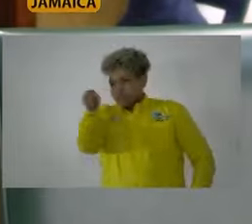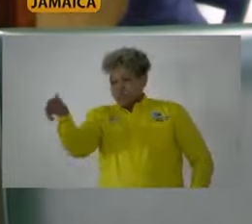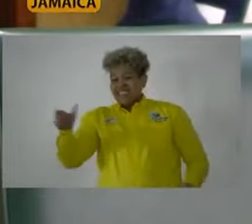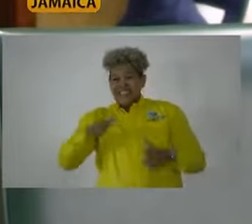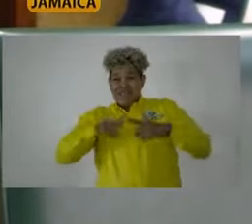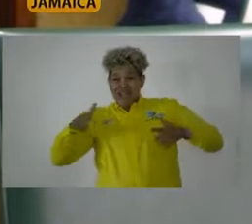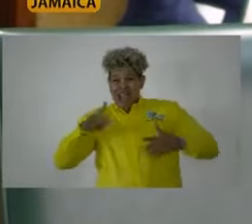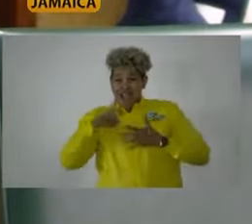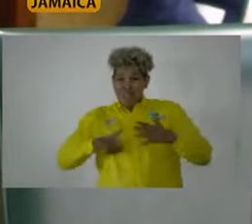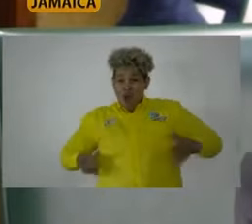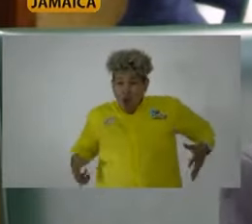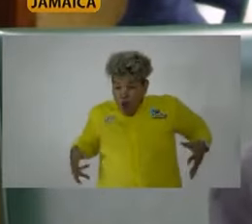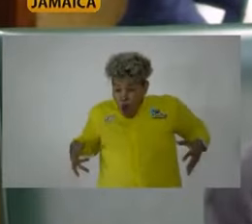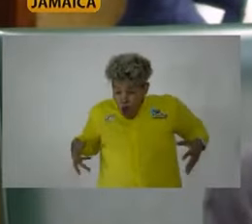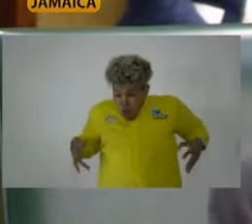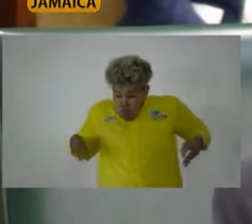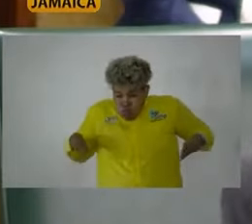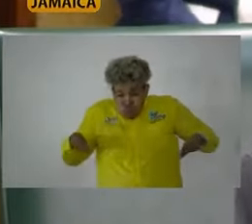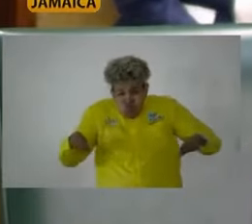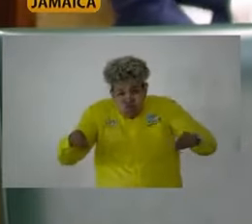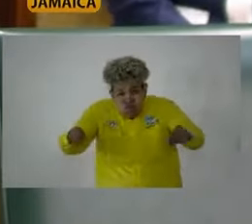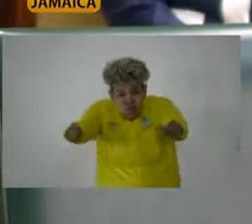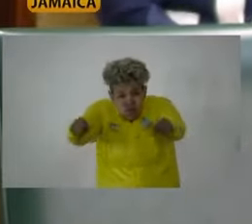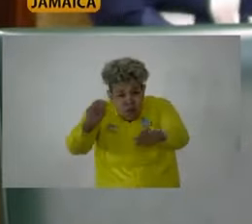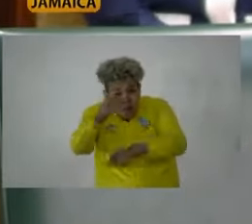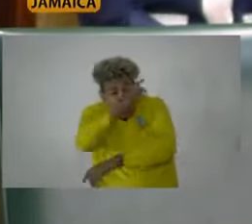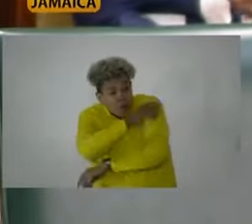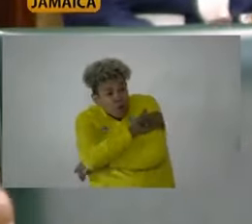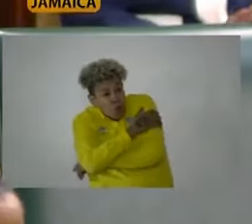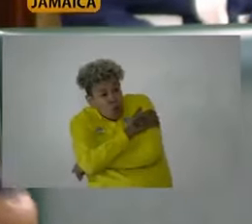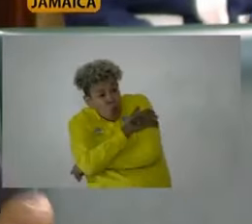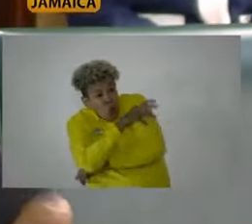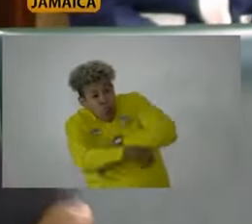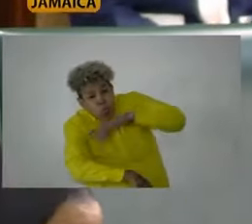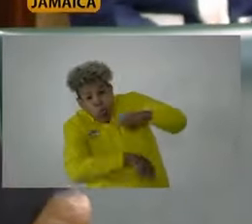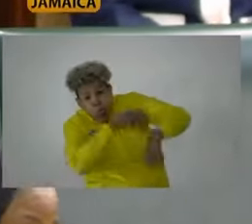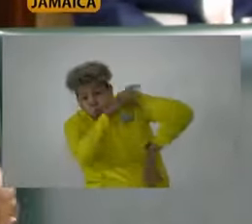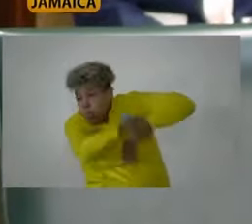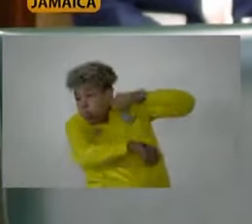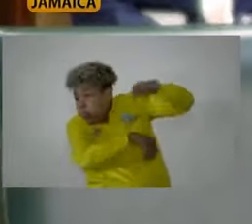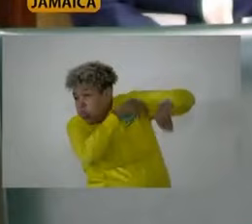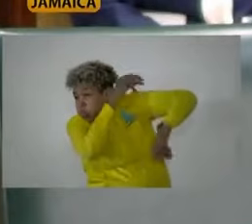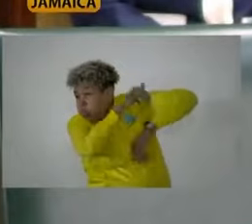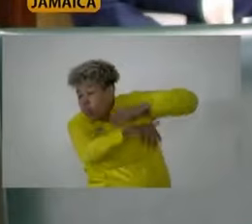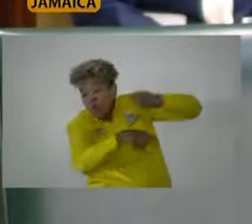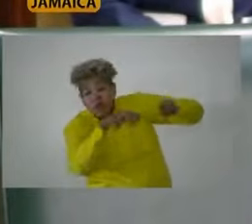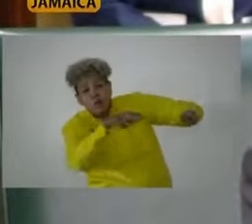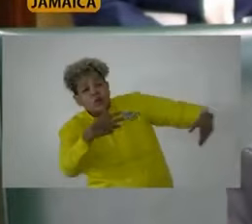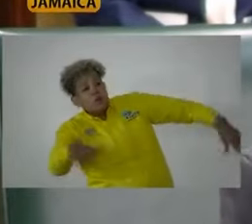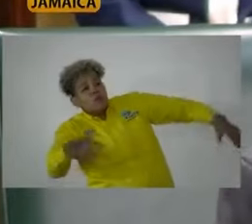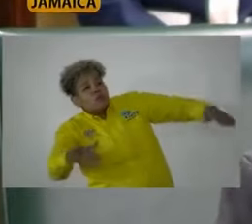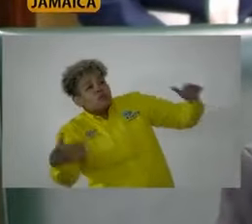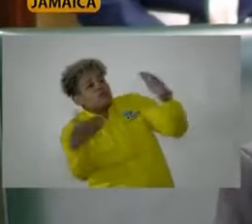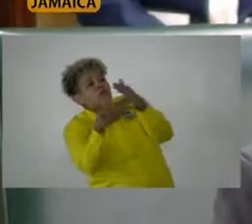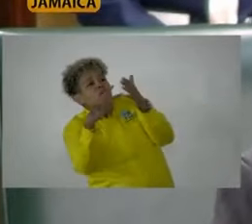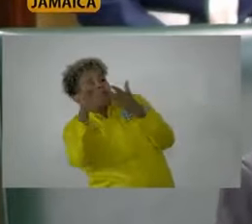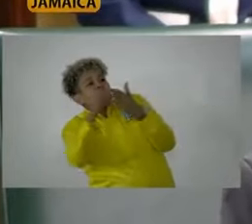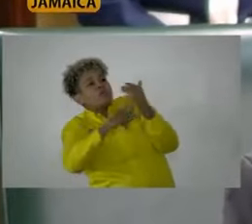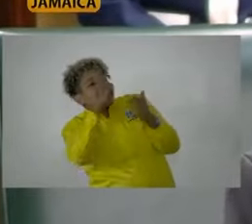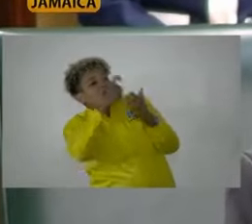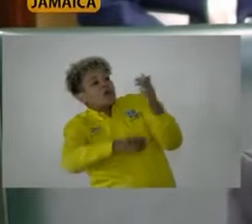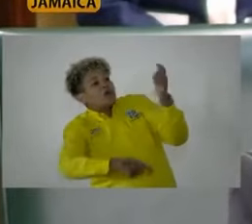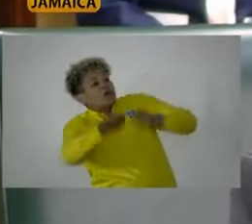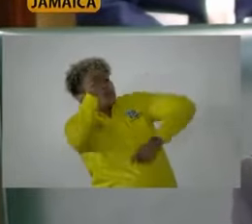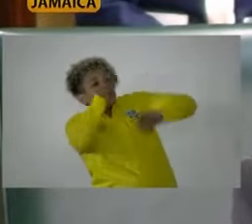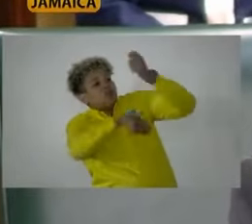massive cost overrun in the Cornwall Regional Hospital will go down as the greatest project cost variation in the history